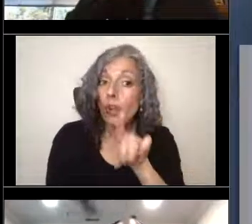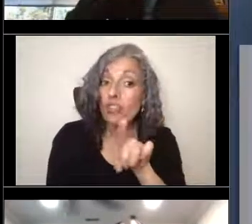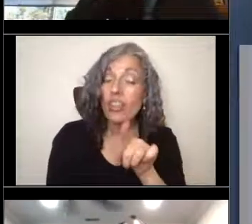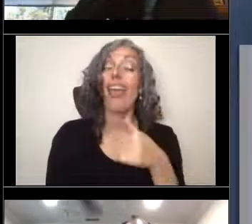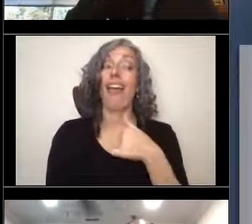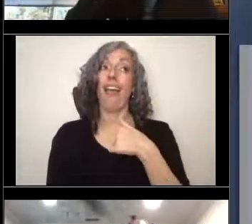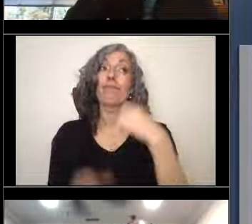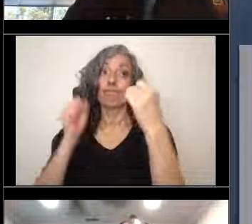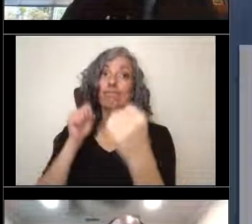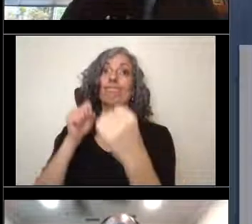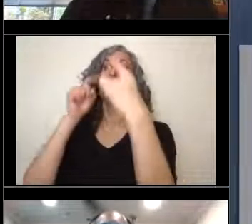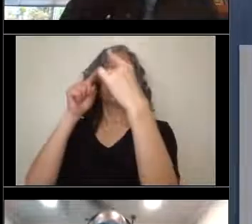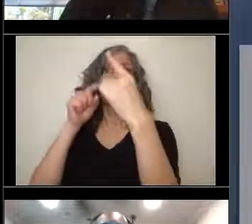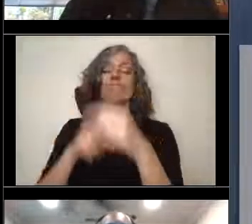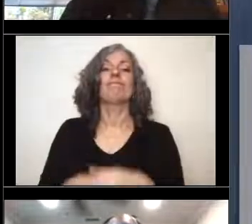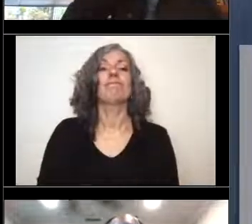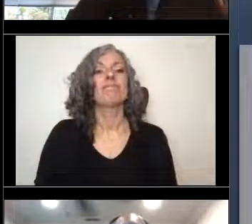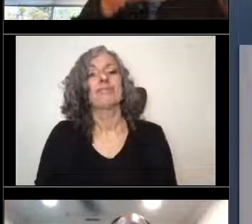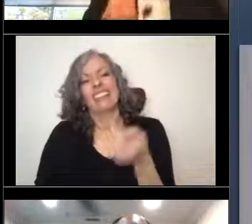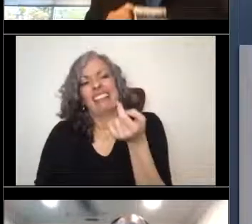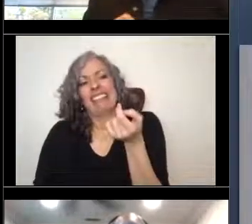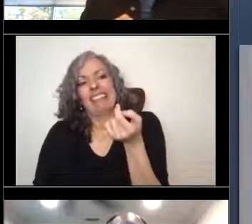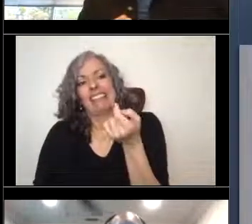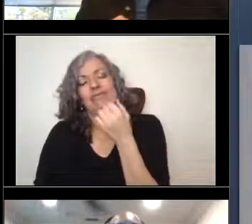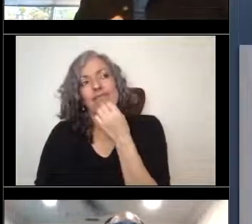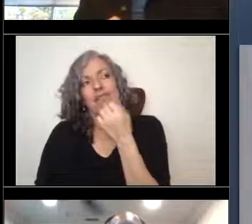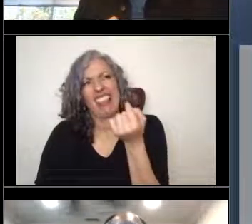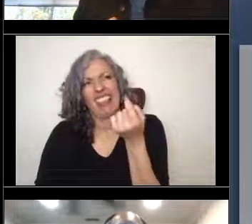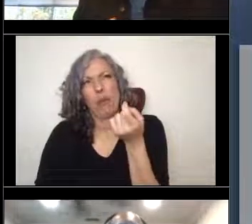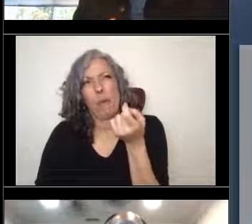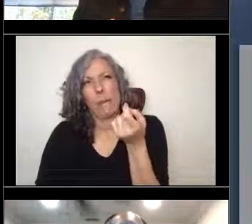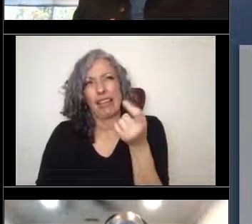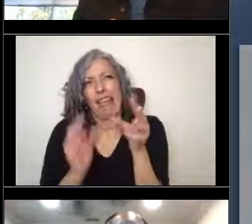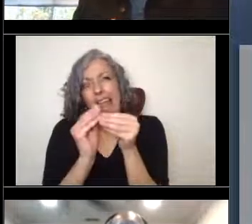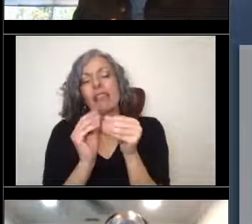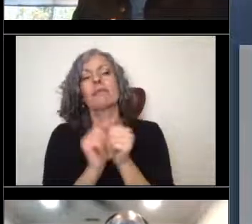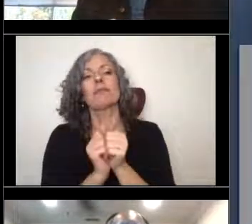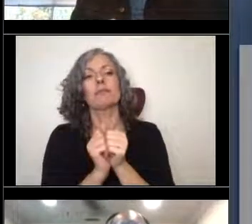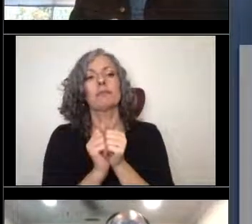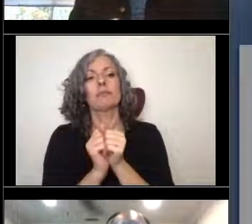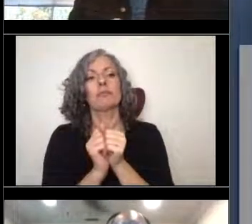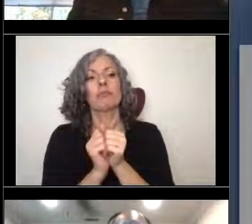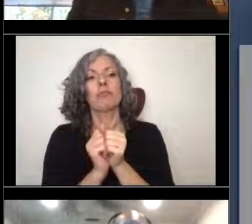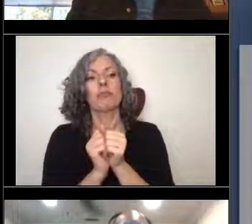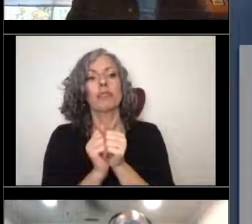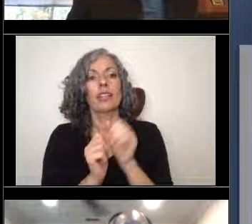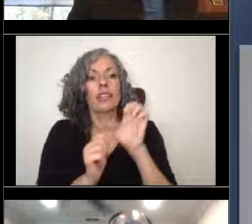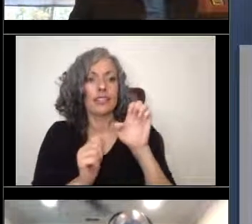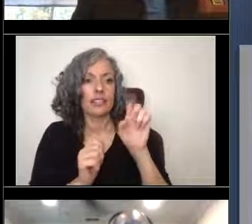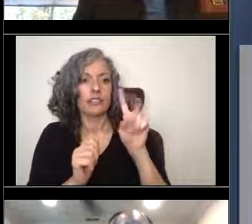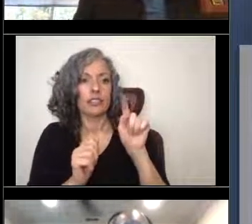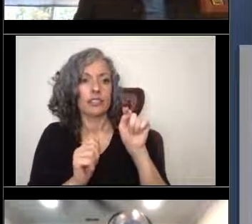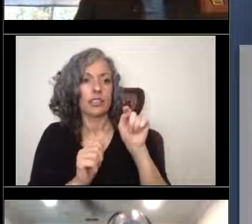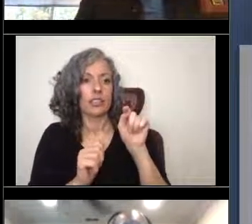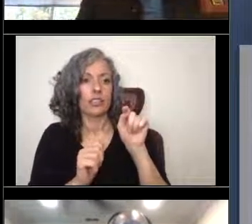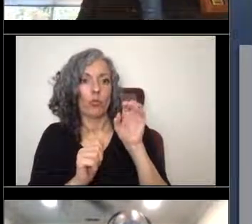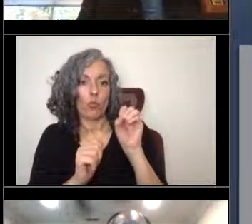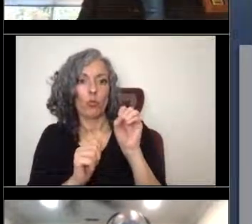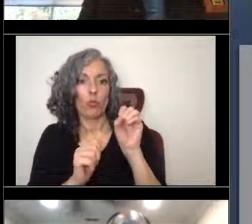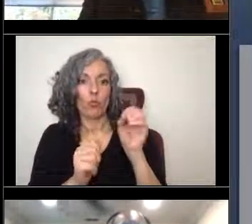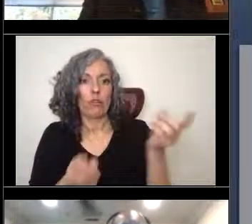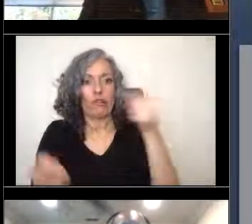wanting to ask with a little bit of a change. And that is, there are, with the eVTOLs coming in and